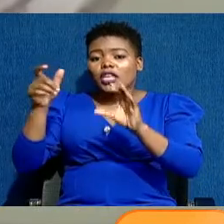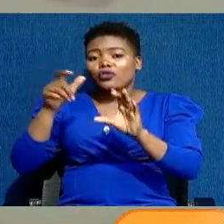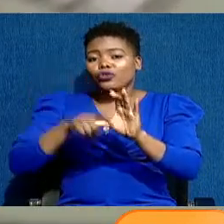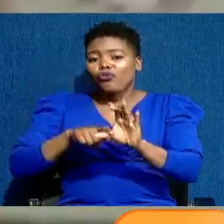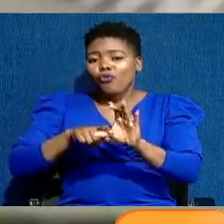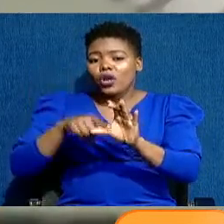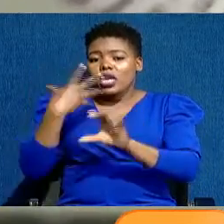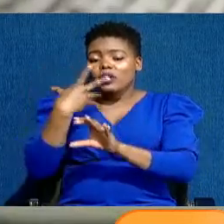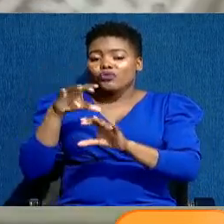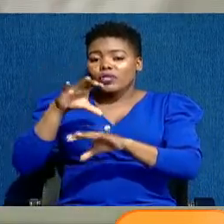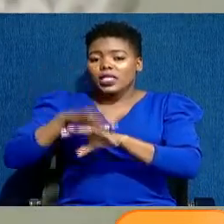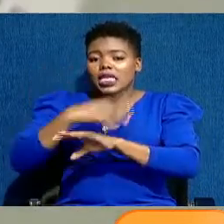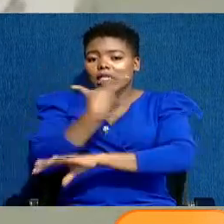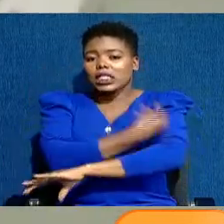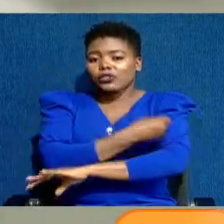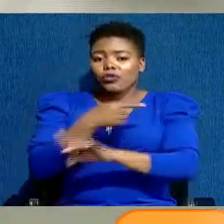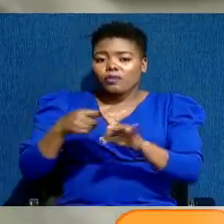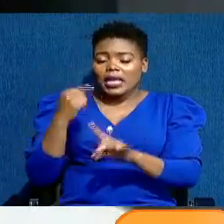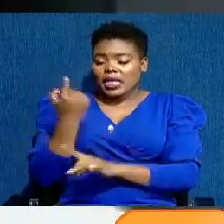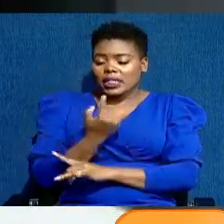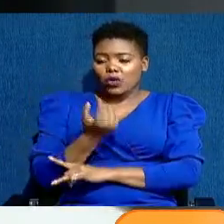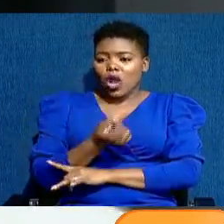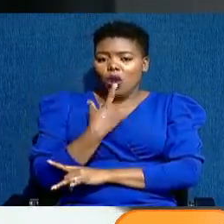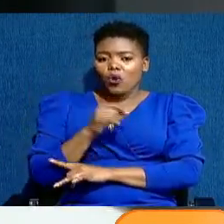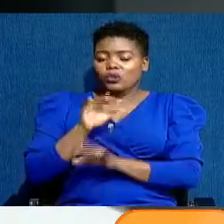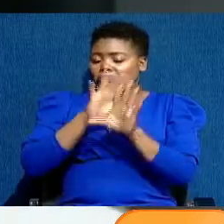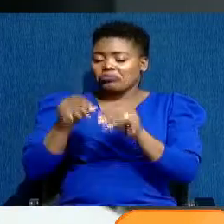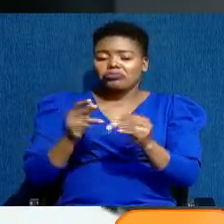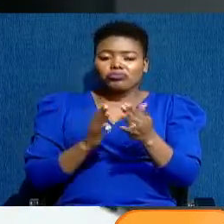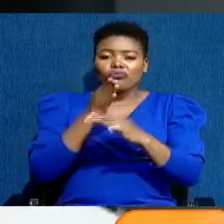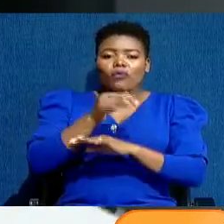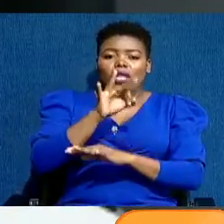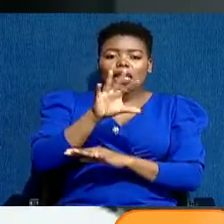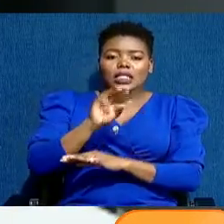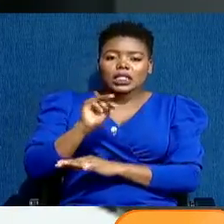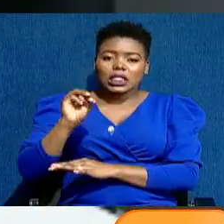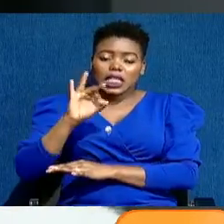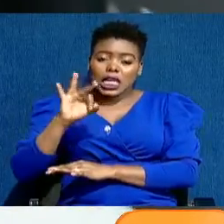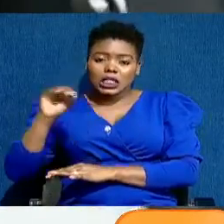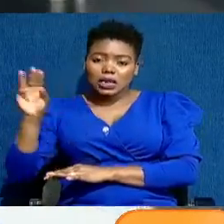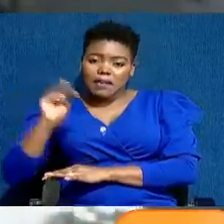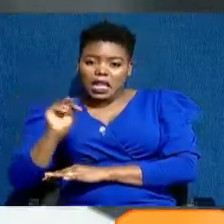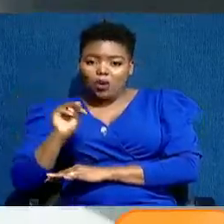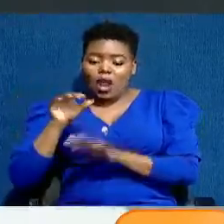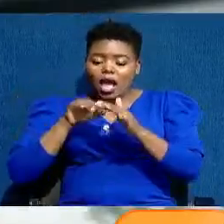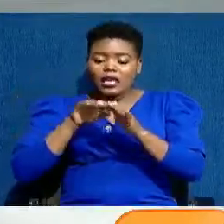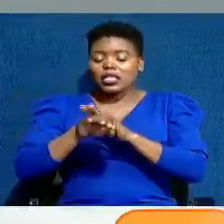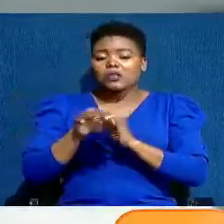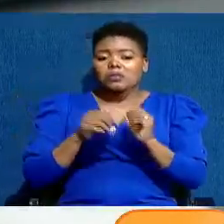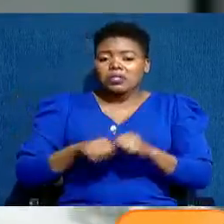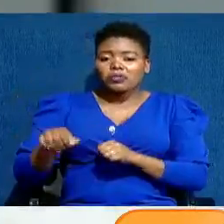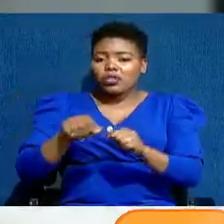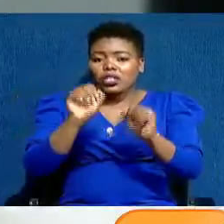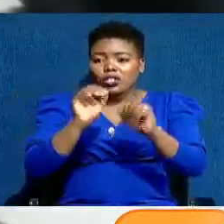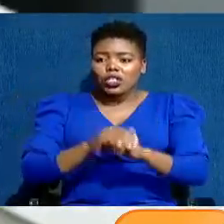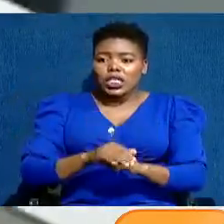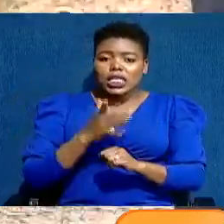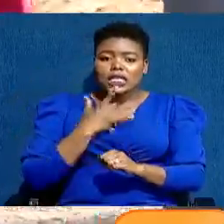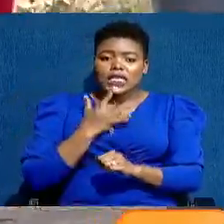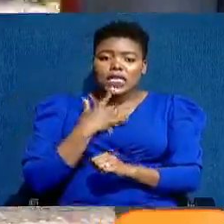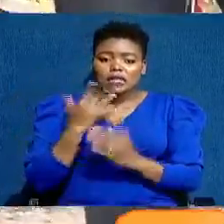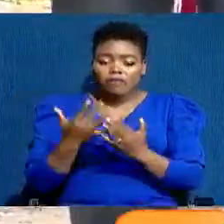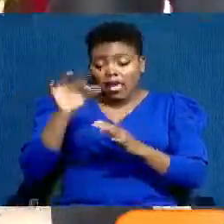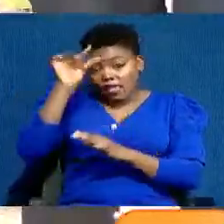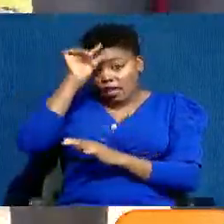life-saving injection, but a single dose costing over 30 million Kenya shillings, access will be strategic. He says